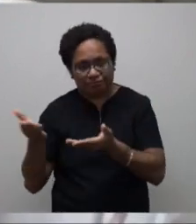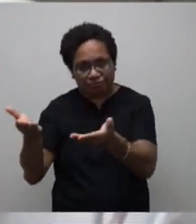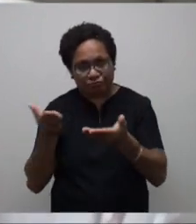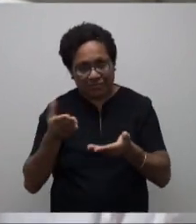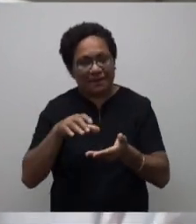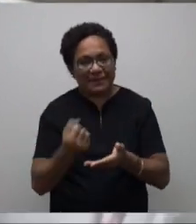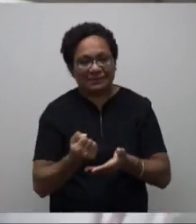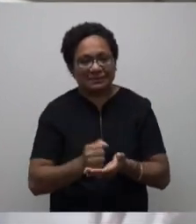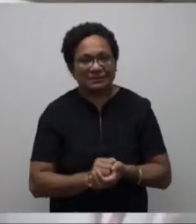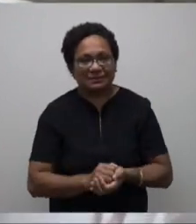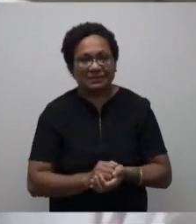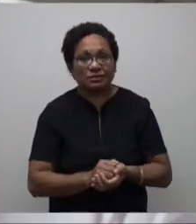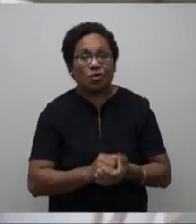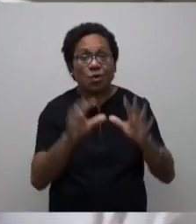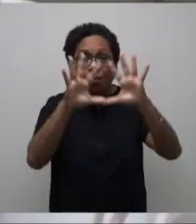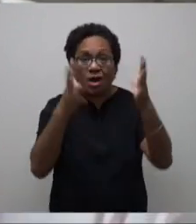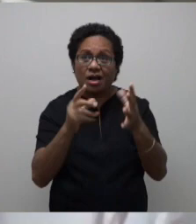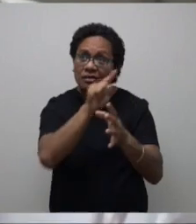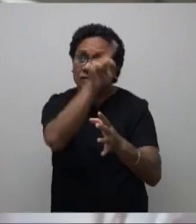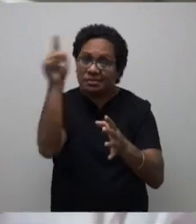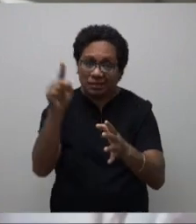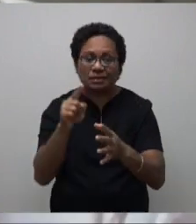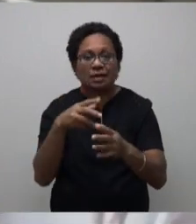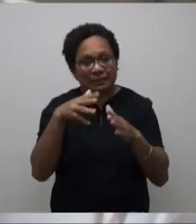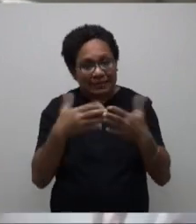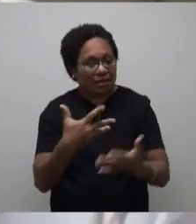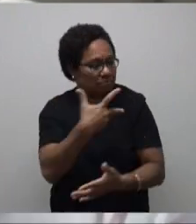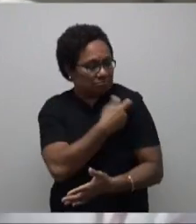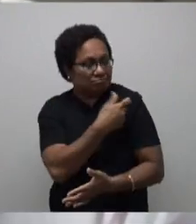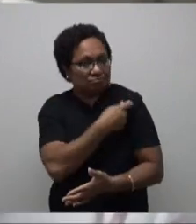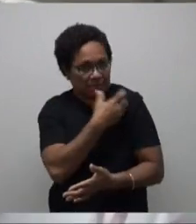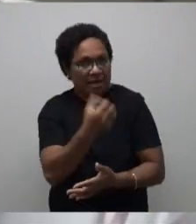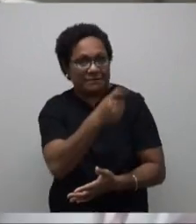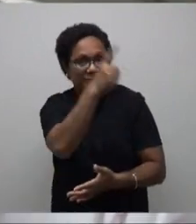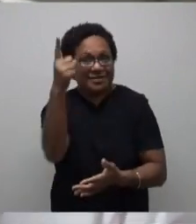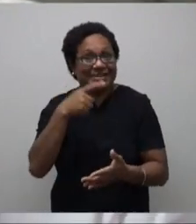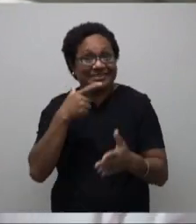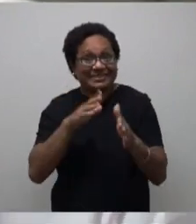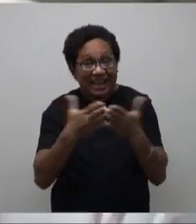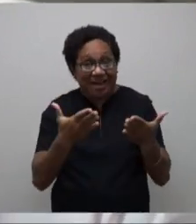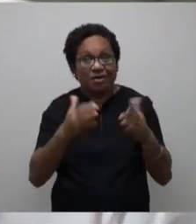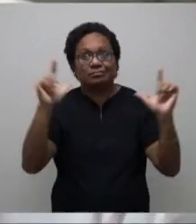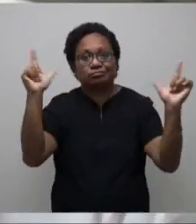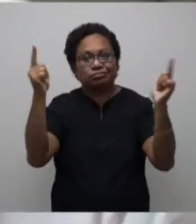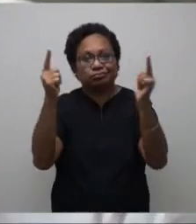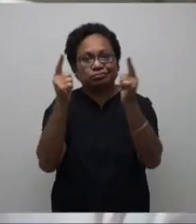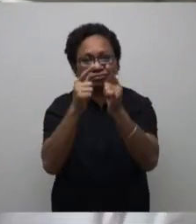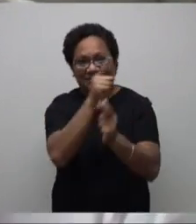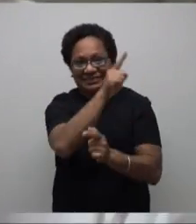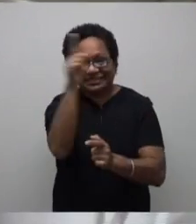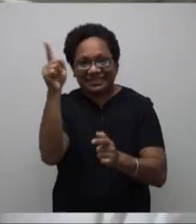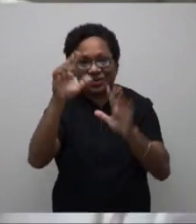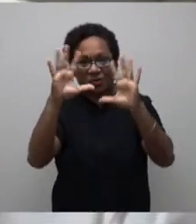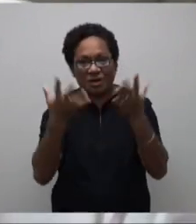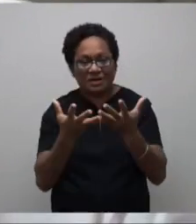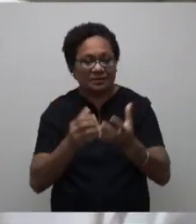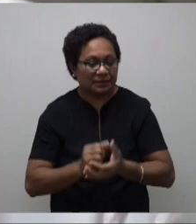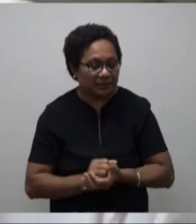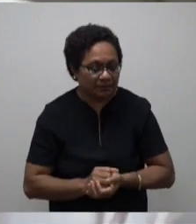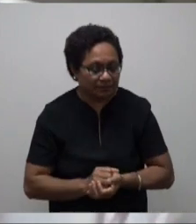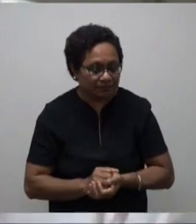through vaccines and reclaiming the lives they knew. These nations are dealing decisive